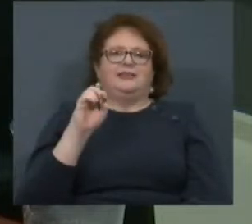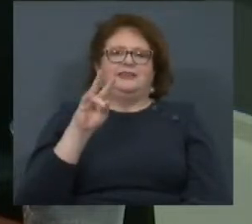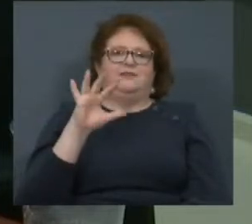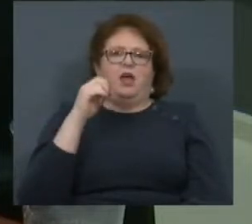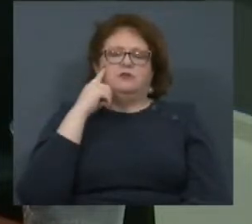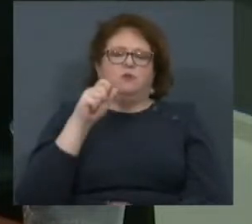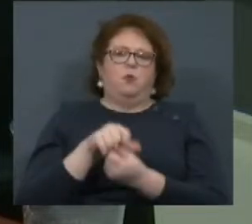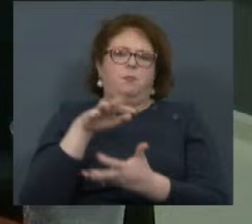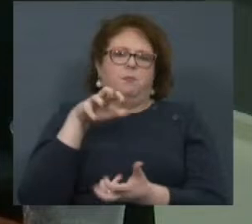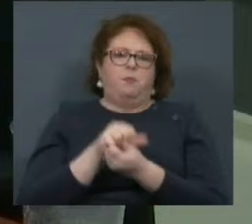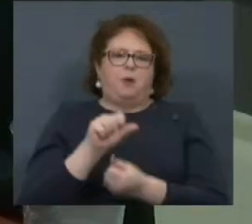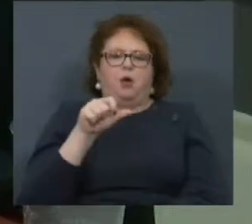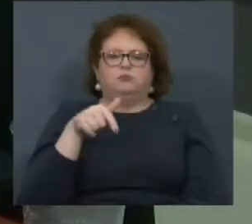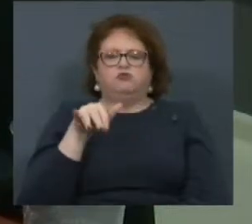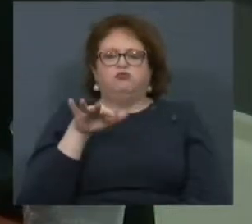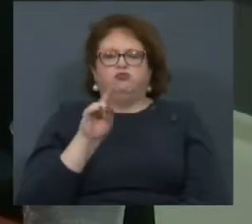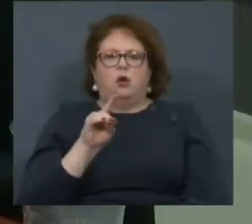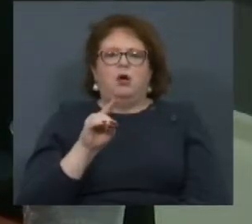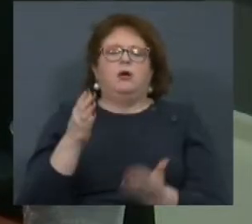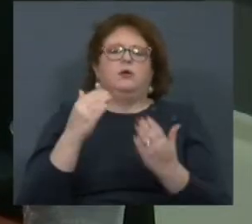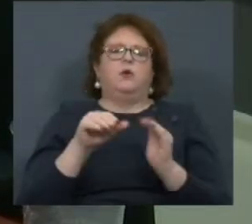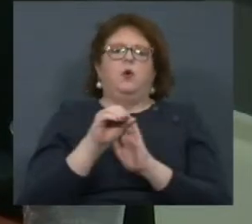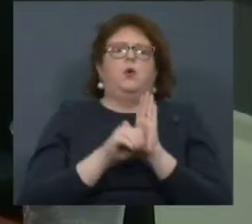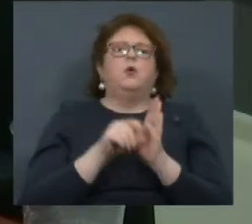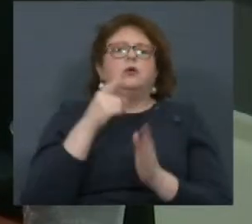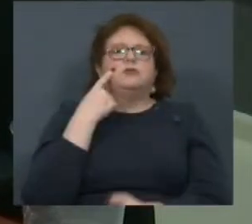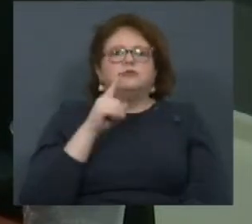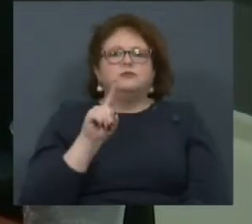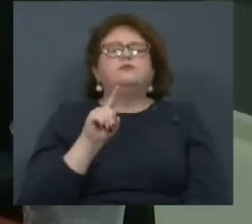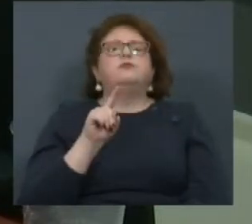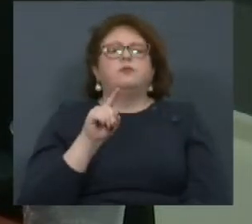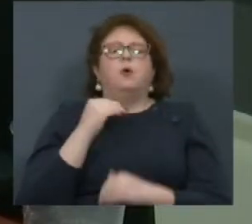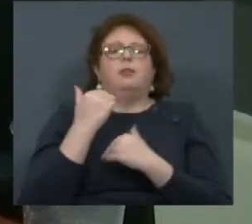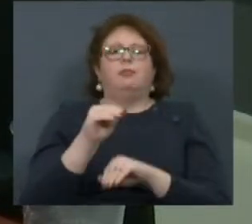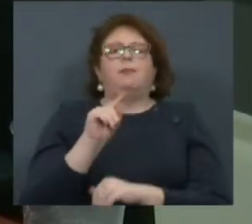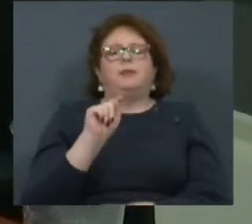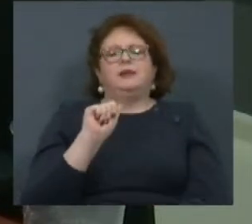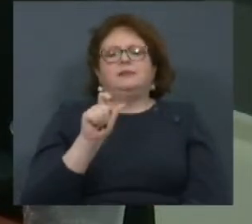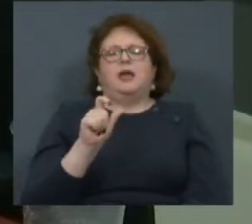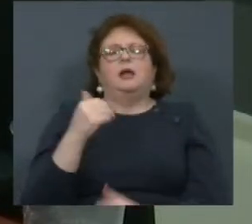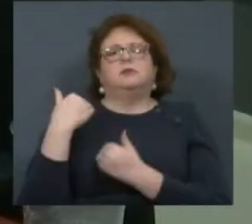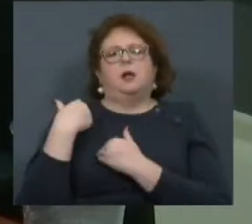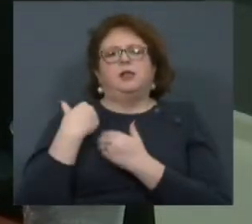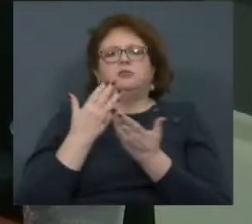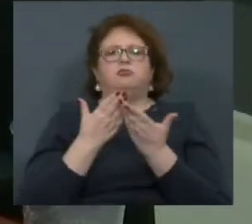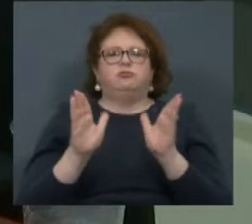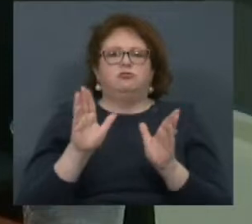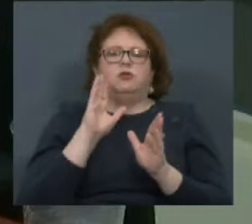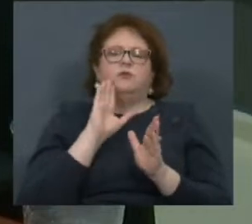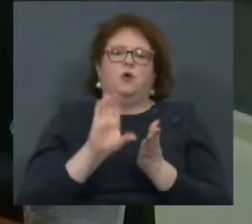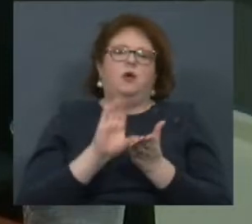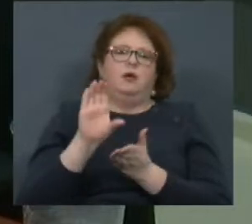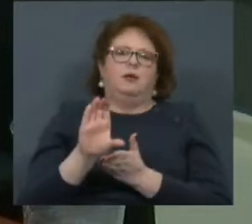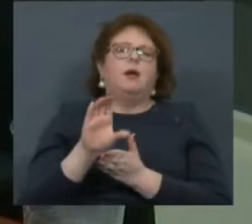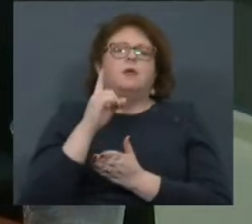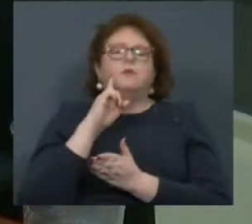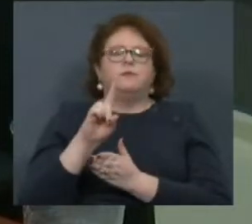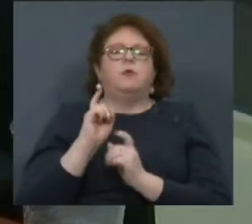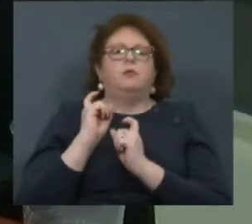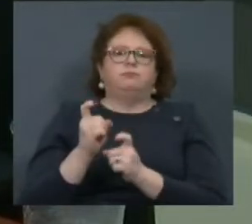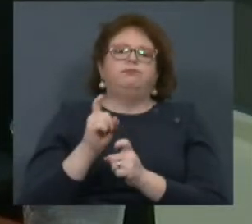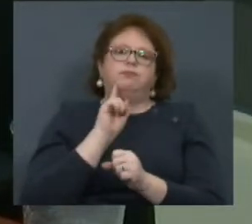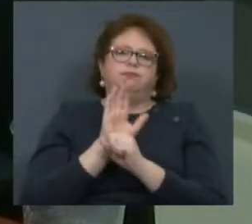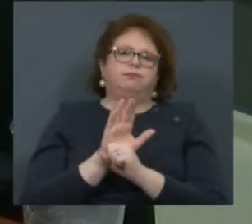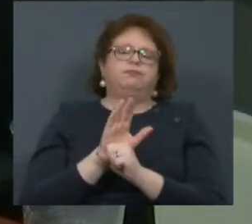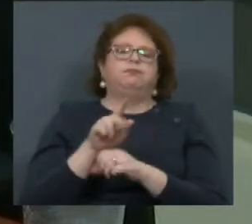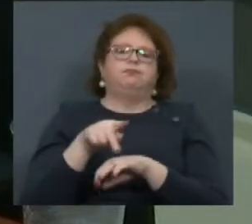declare an emergency. An ordinance authorizing the issuance of limited tax general obligation capital improvement bonds, pledging tax revenue sufficient to pay